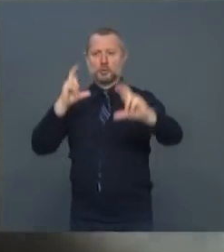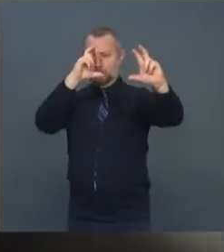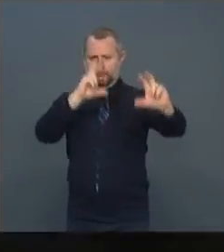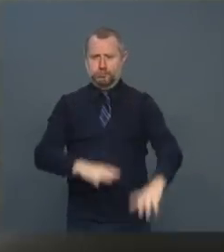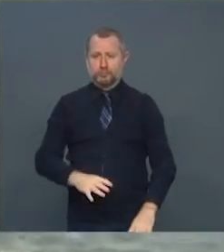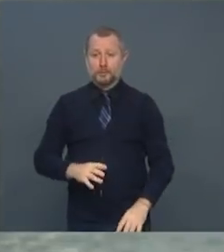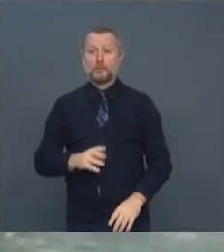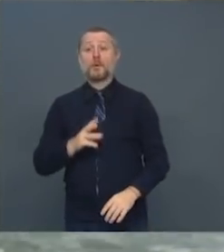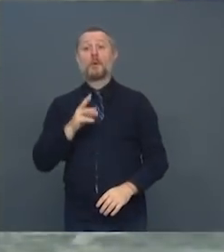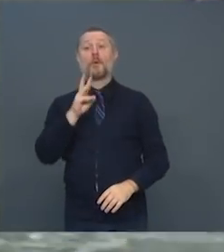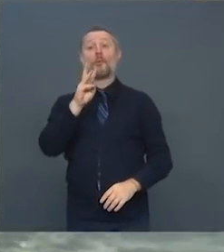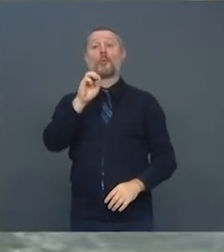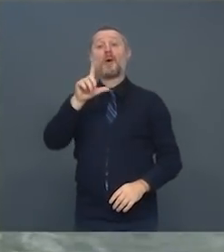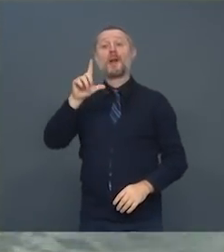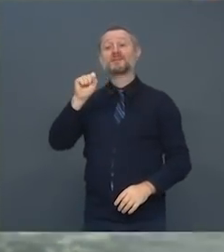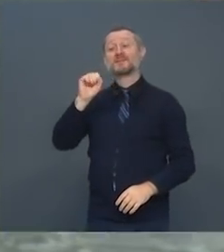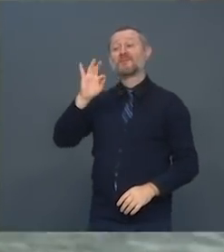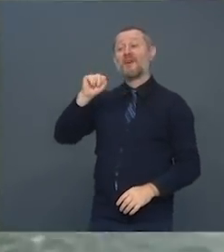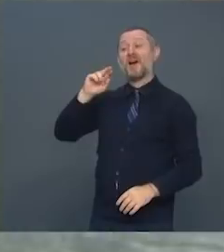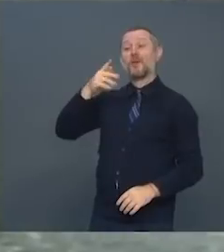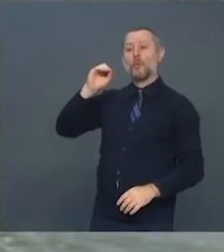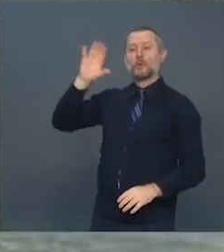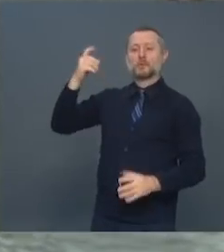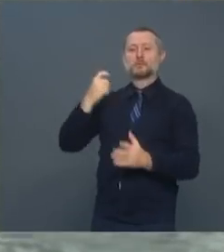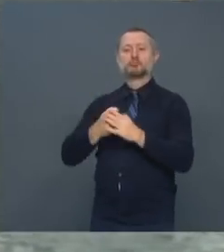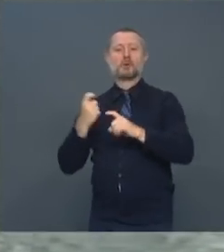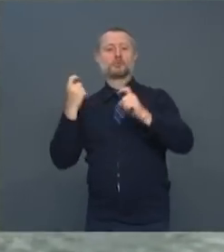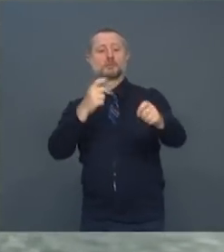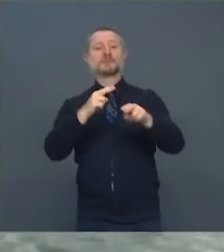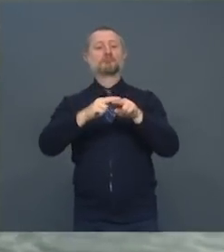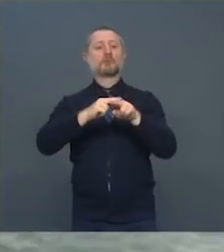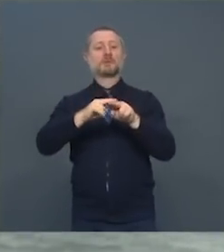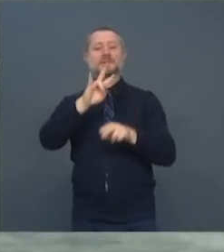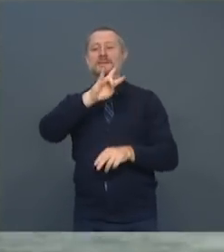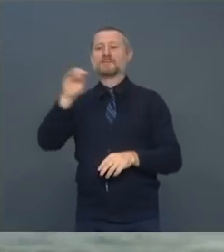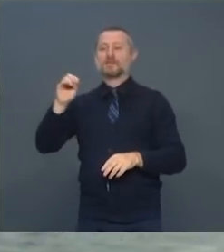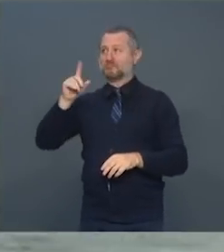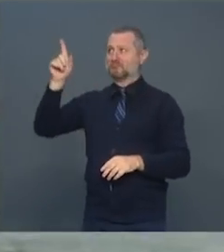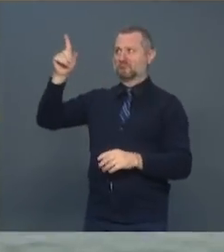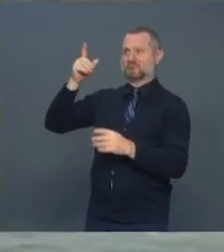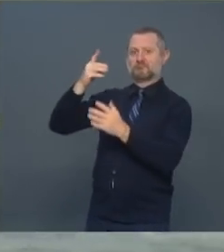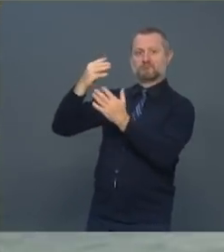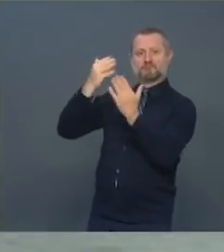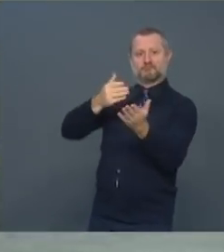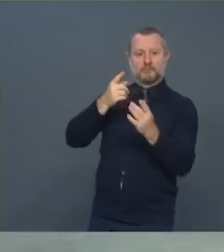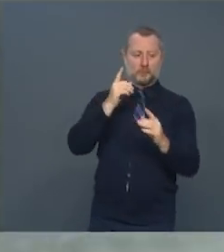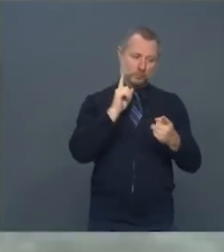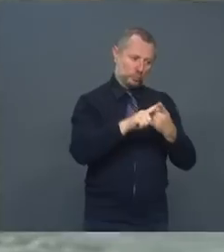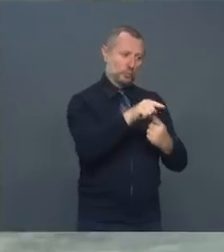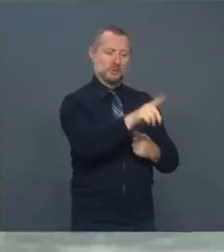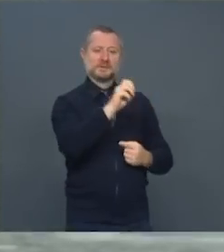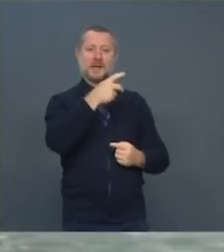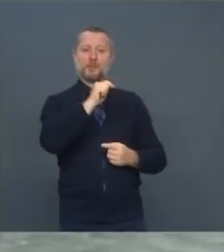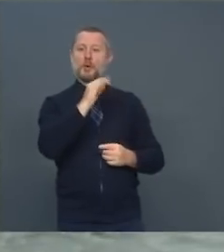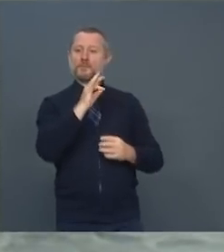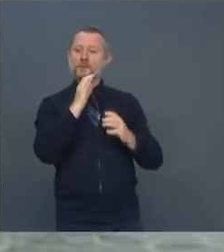is donated rail cars to the DEC, and I want to thank the DEC for having the creativity to do it. These